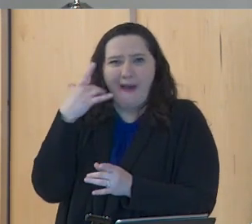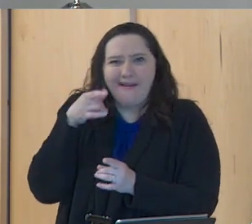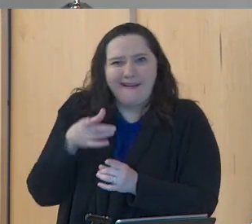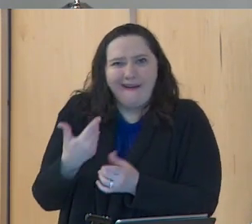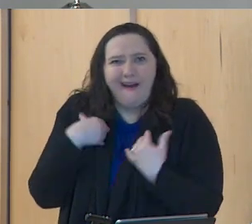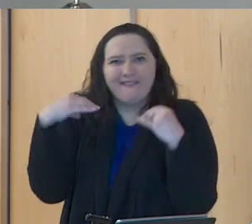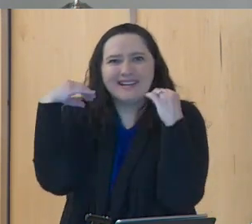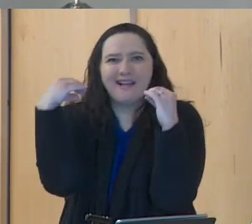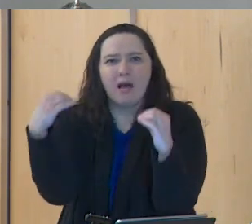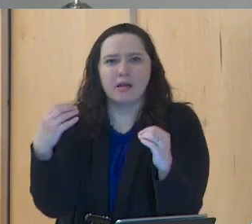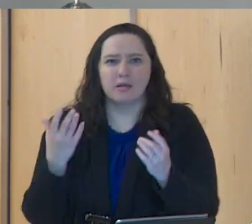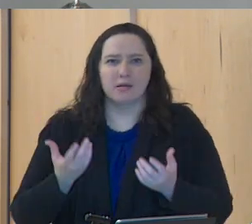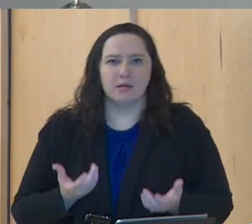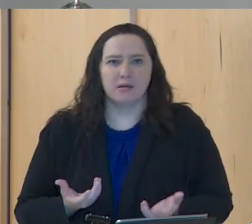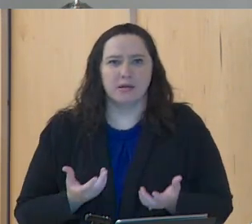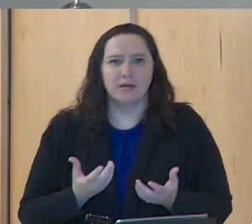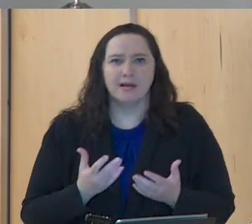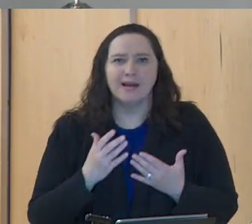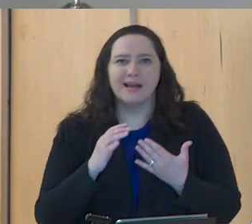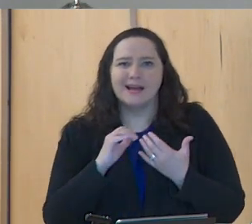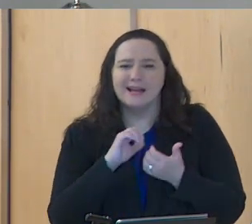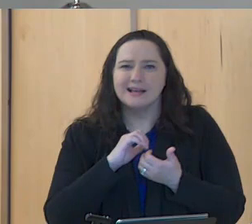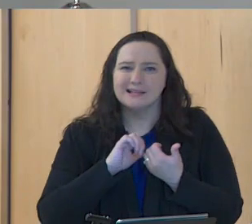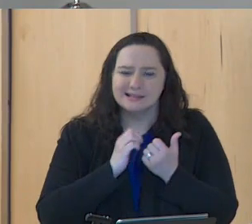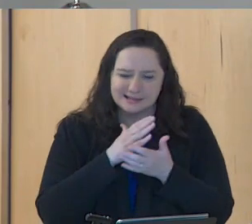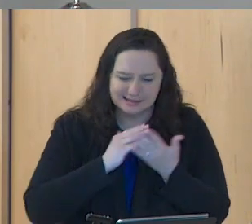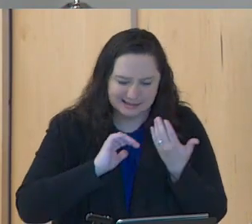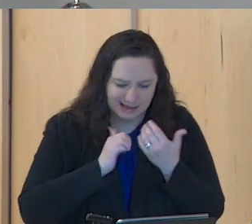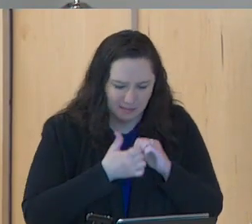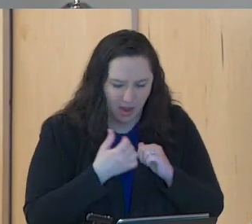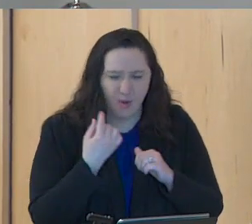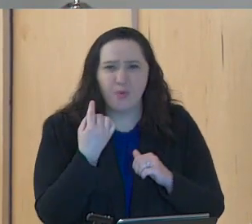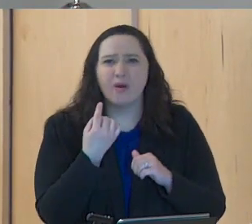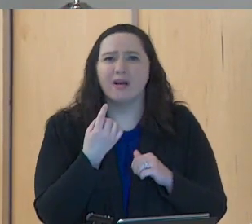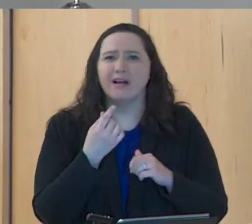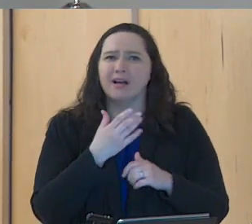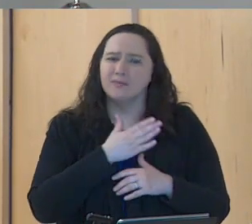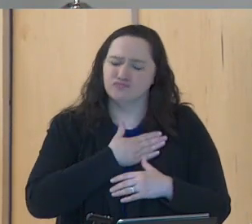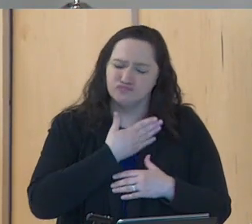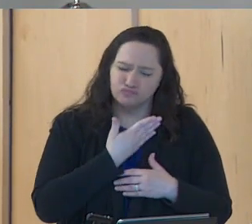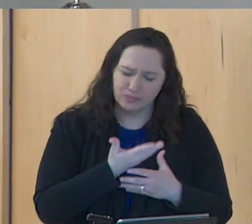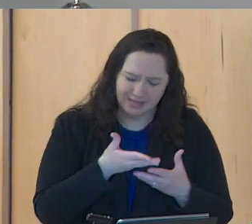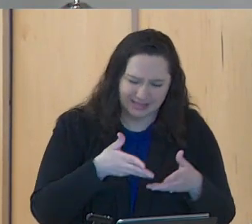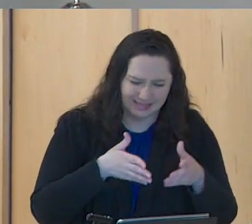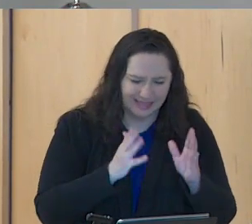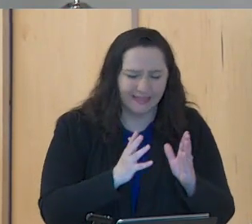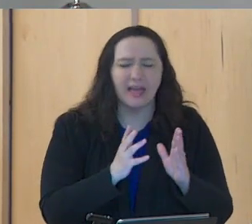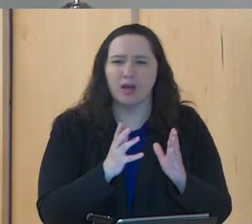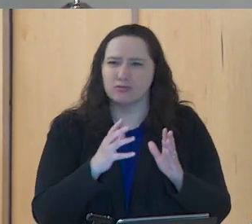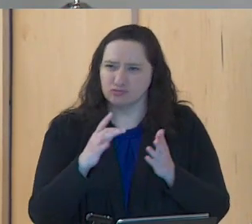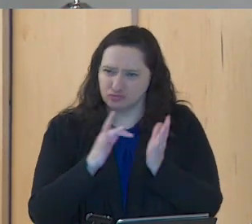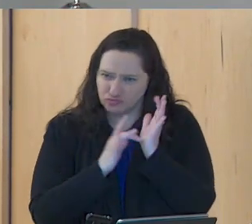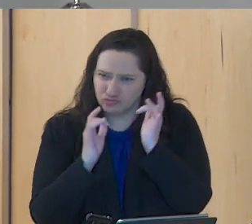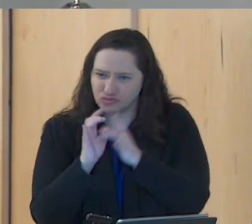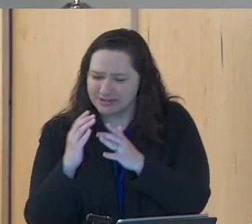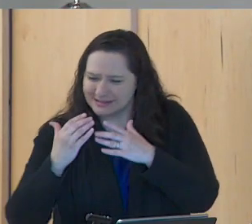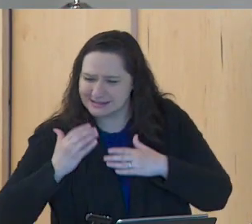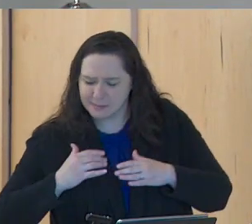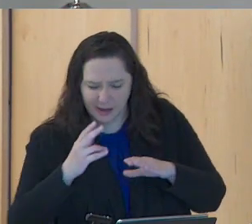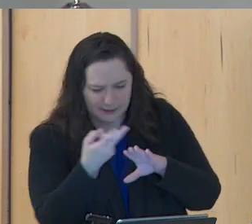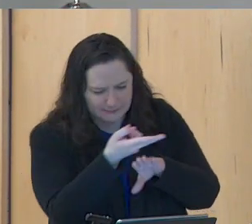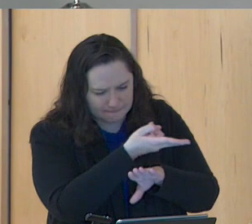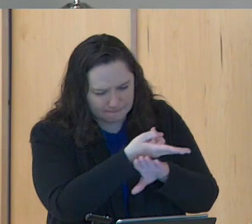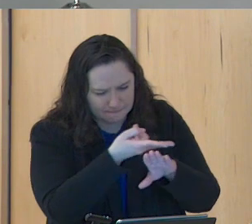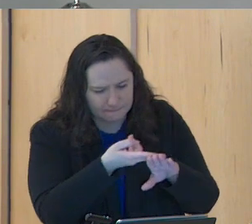And someone somehow generously let Jesus be laid in a grave. You see, God's